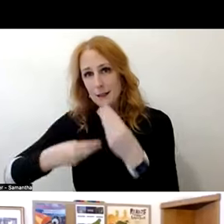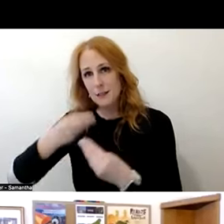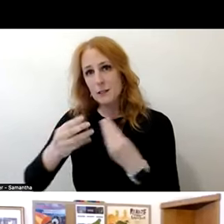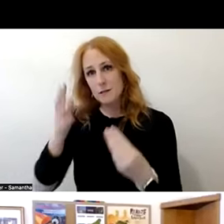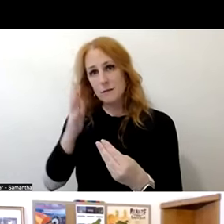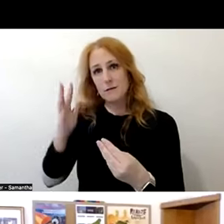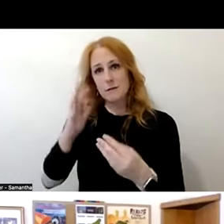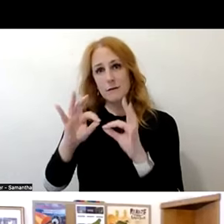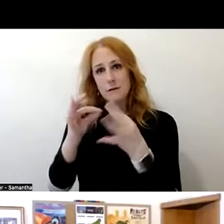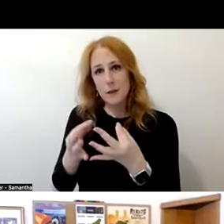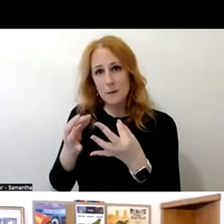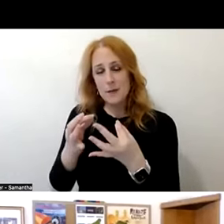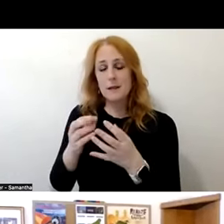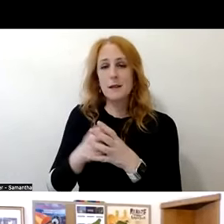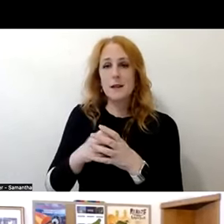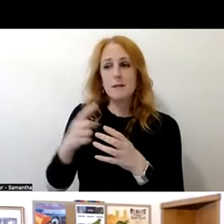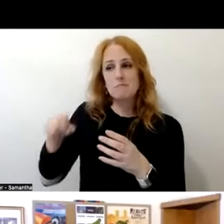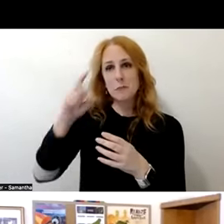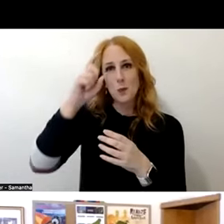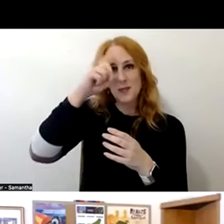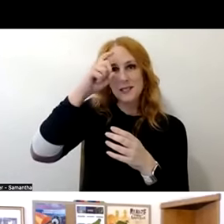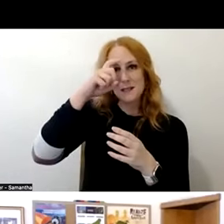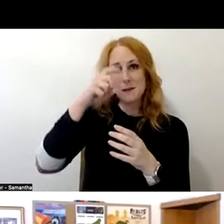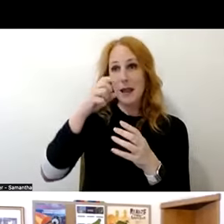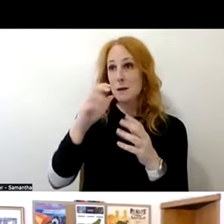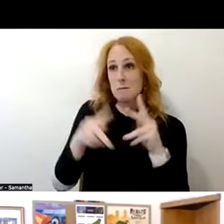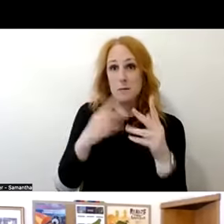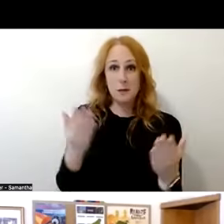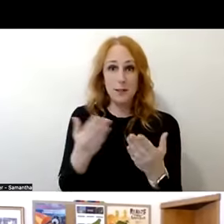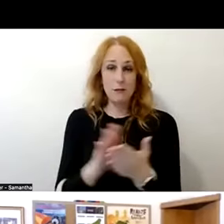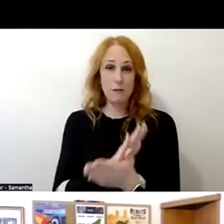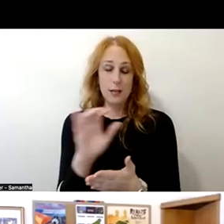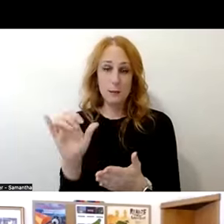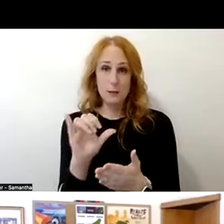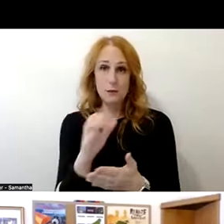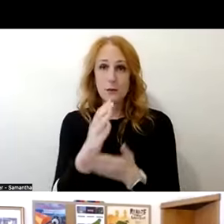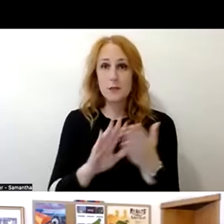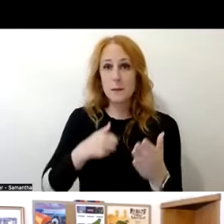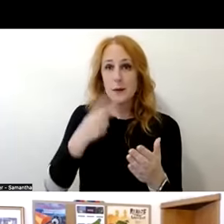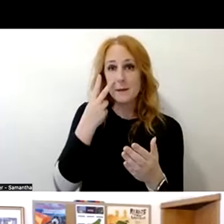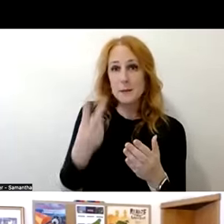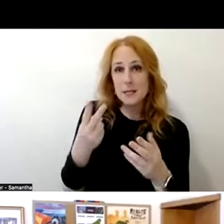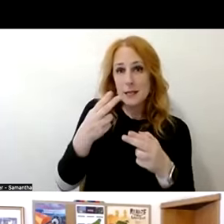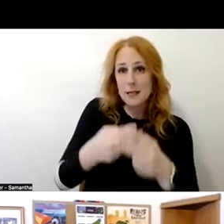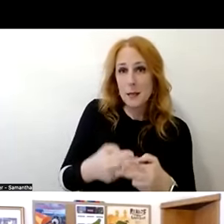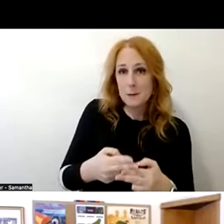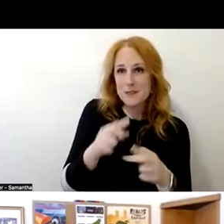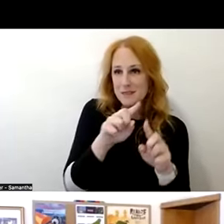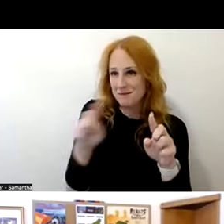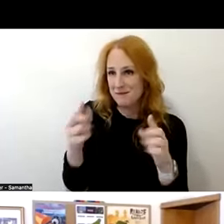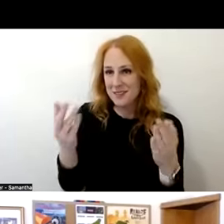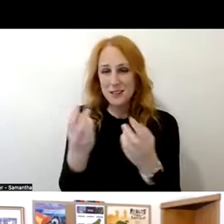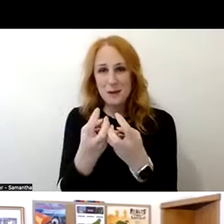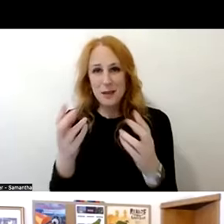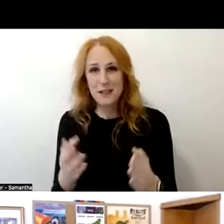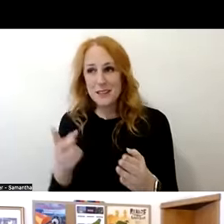elders, some of these wise elders on this campus, some I see names on the panelists that have been teachers for